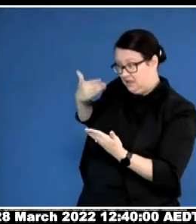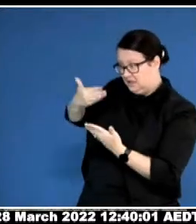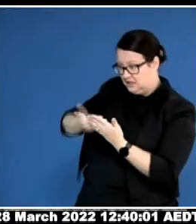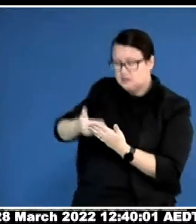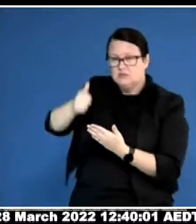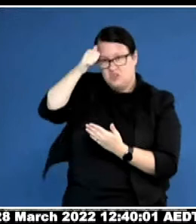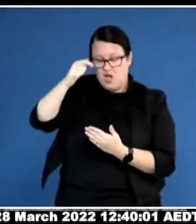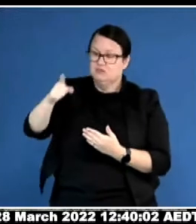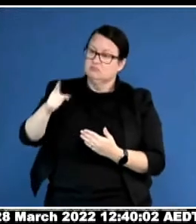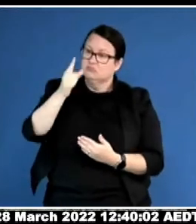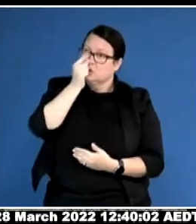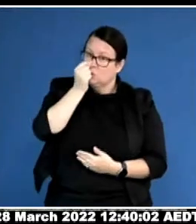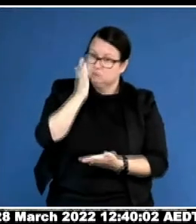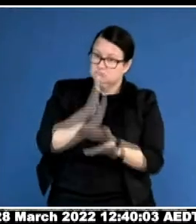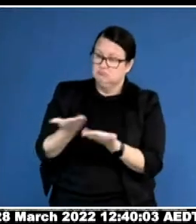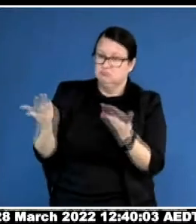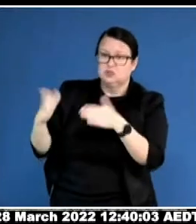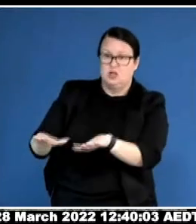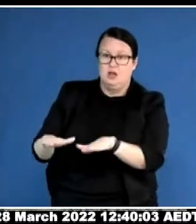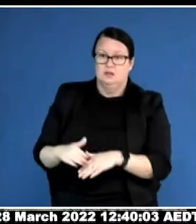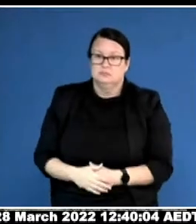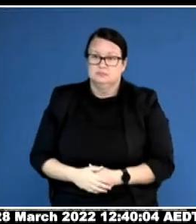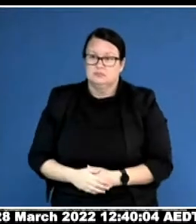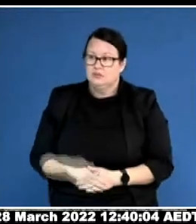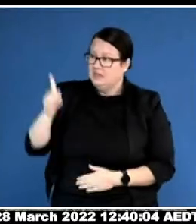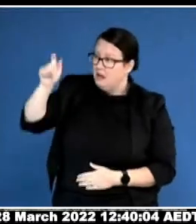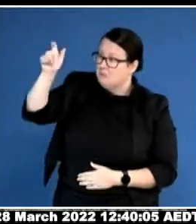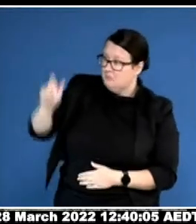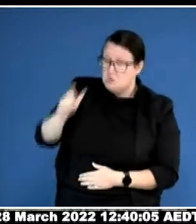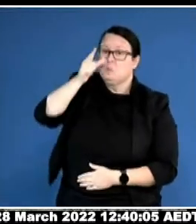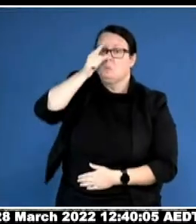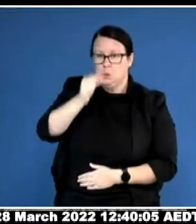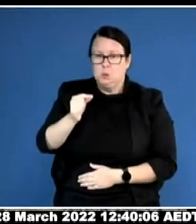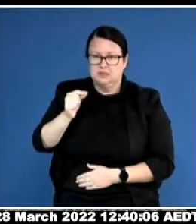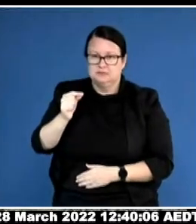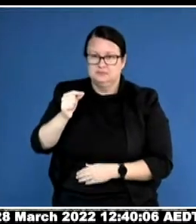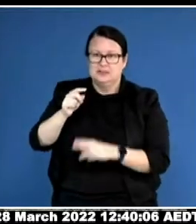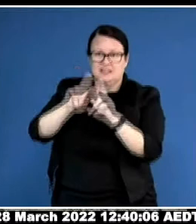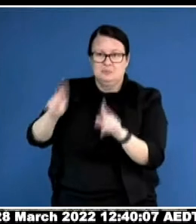quite severe and intimate danger from this person, that this person is capable of domestic homicide.